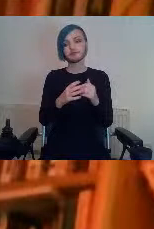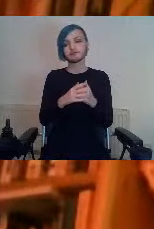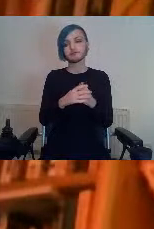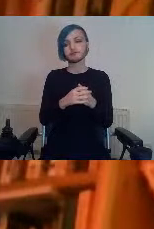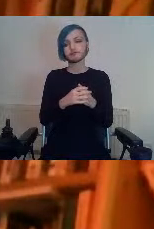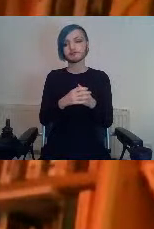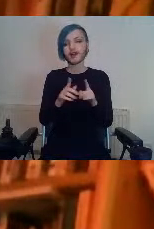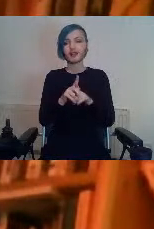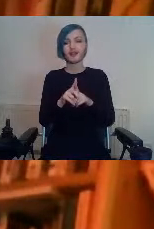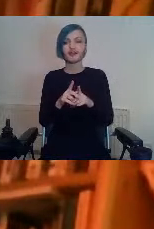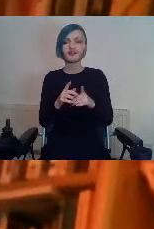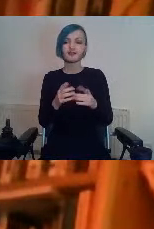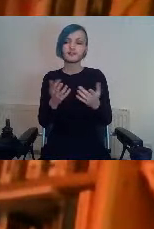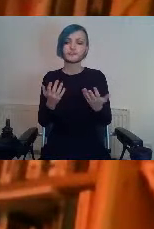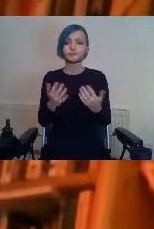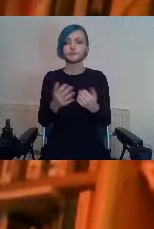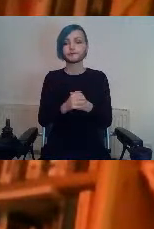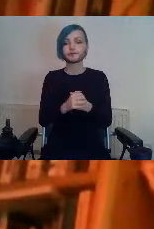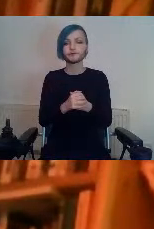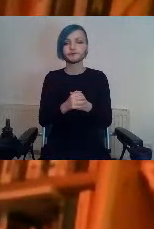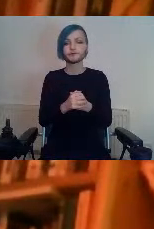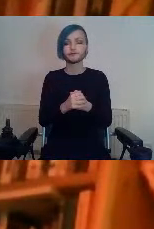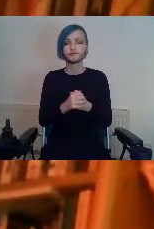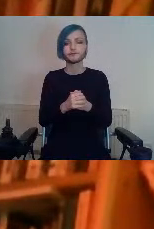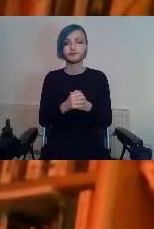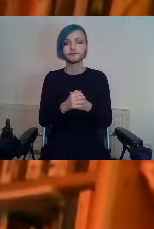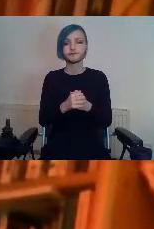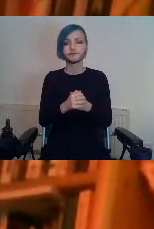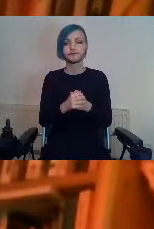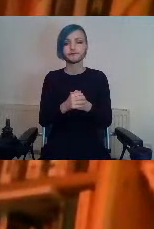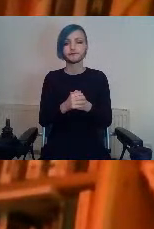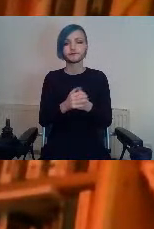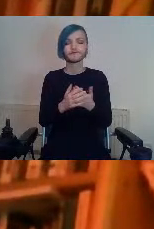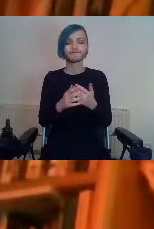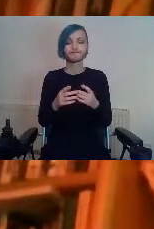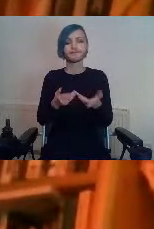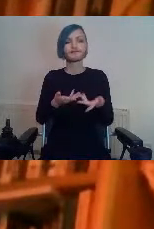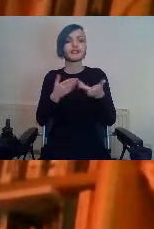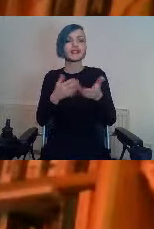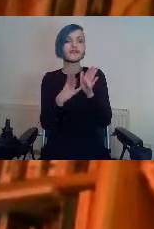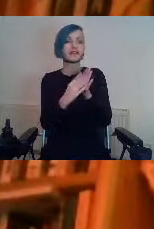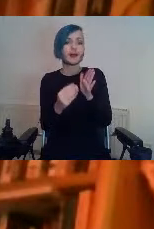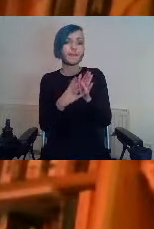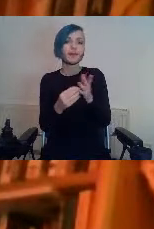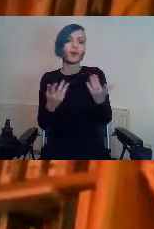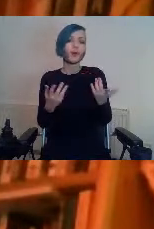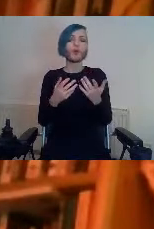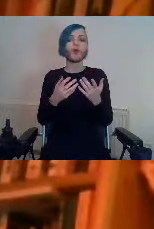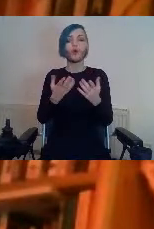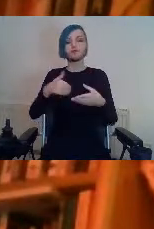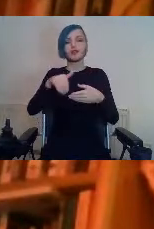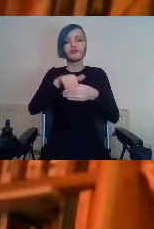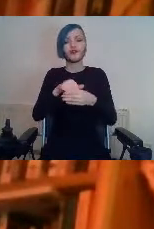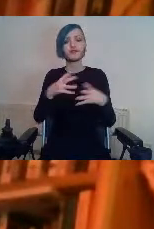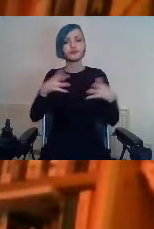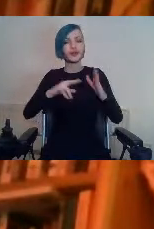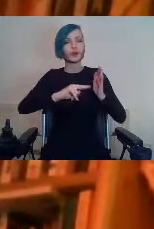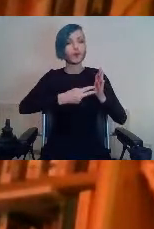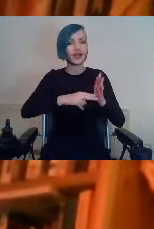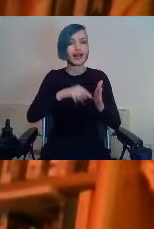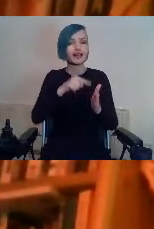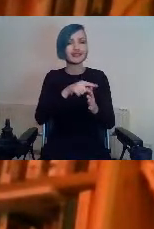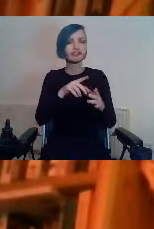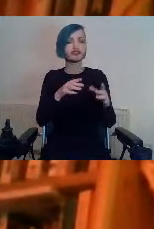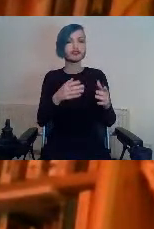engage in the actions of bigger organizations which try to protect human